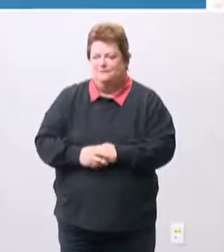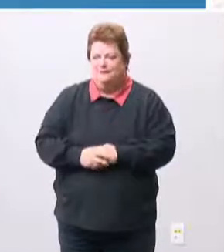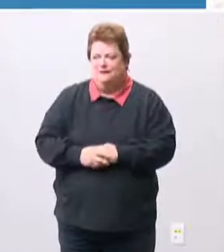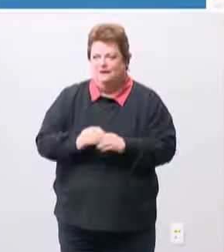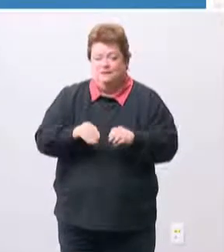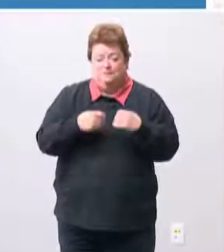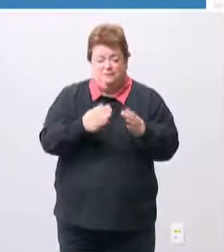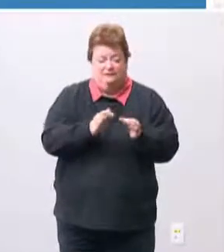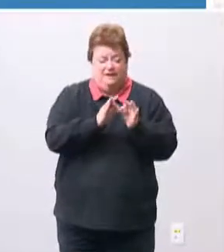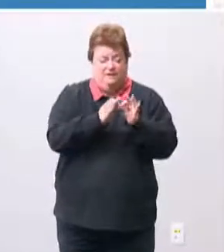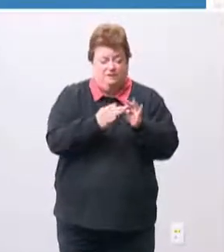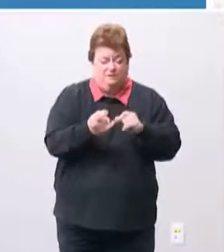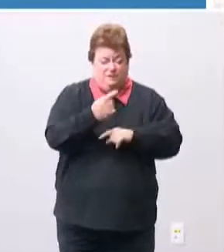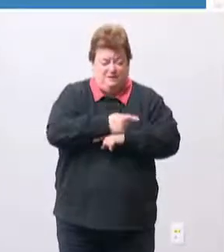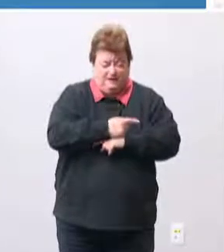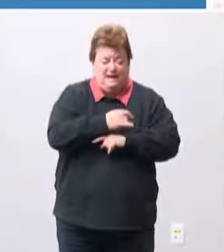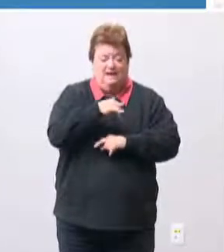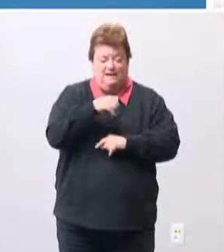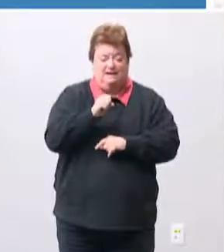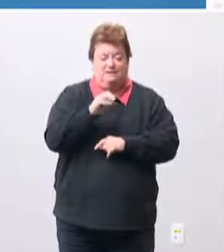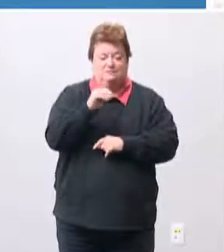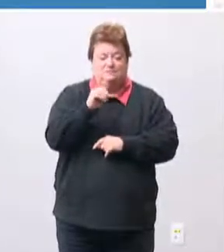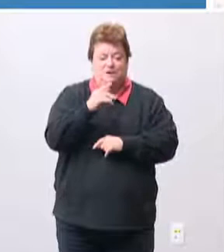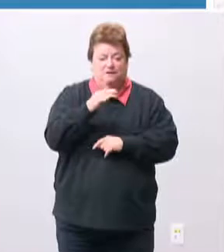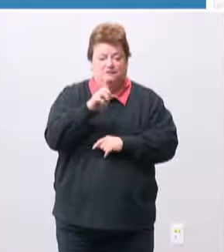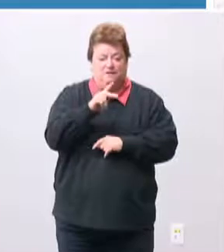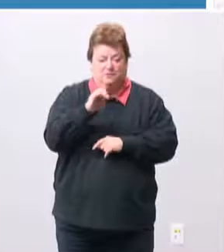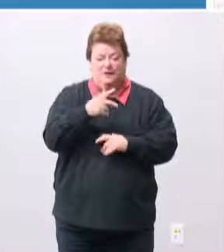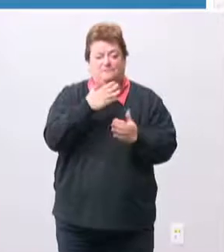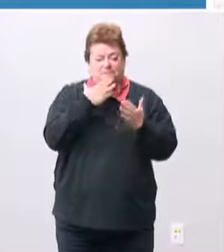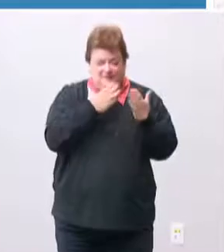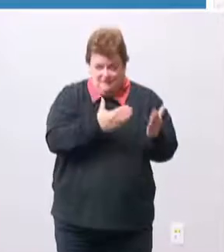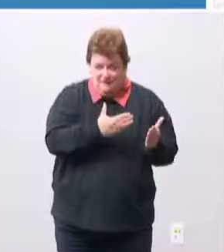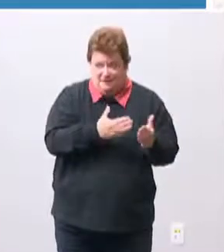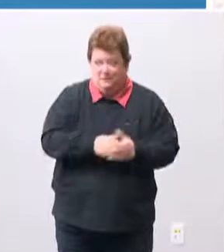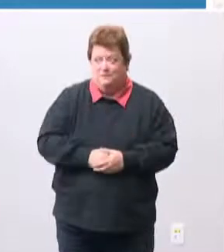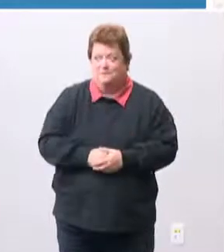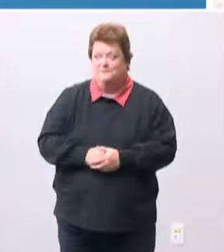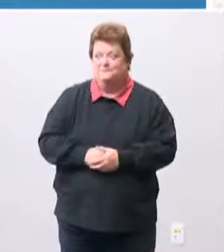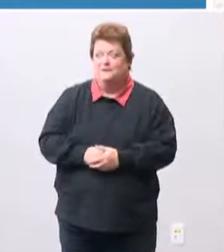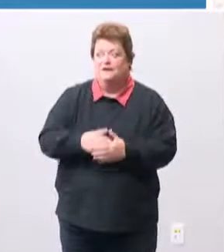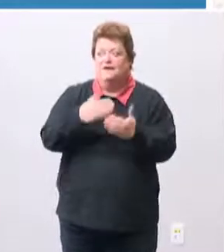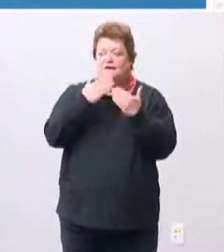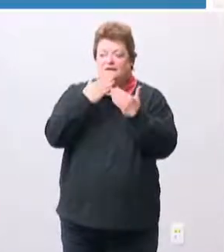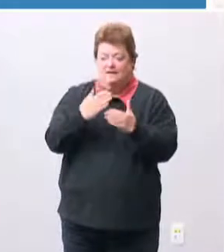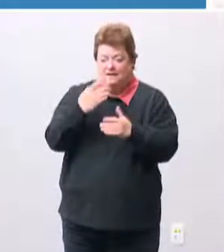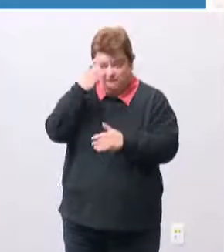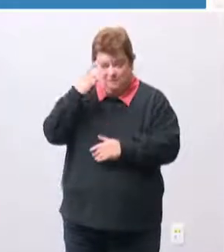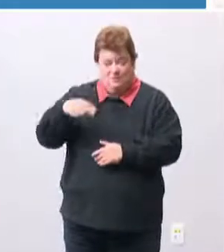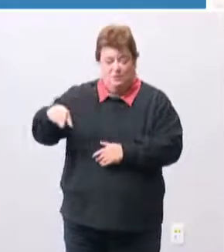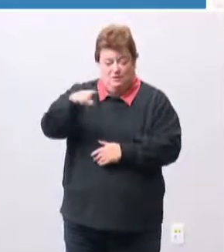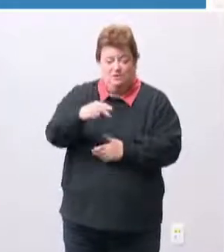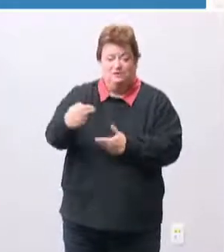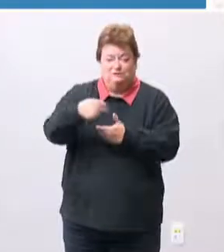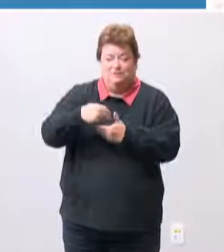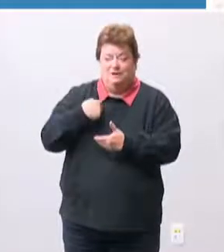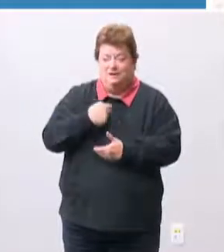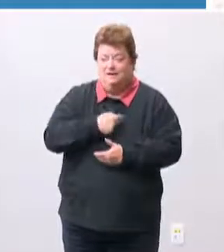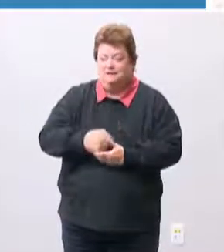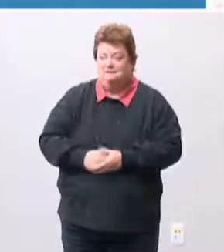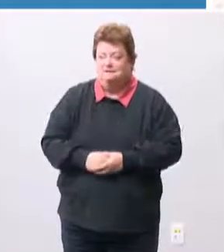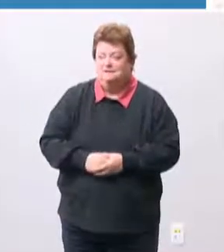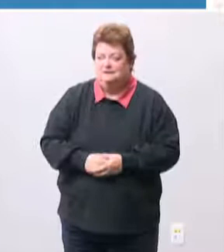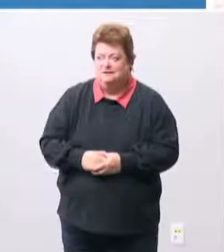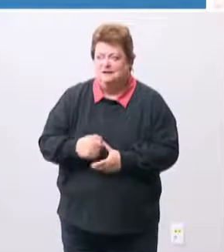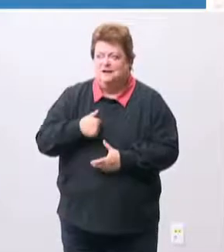Providing the interpretation for us today is Margie Prop. Thank you, Margie, and thanks to everyone for joining us. I